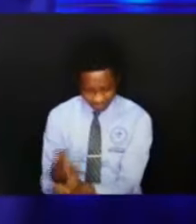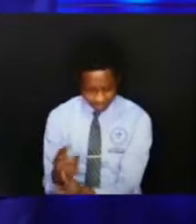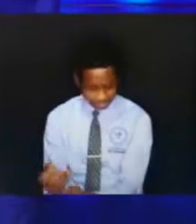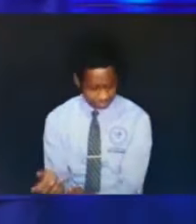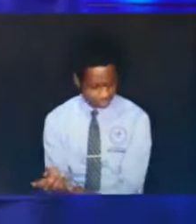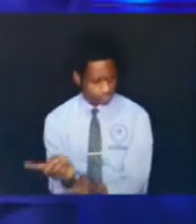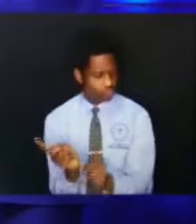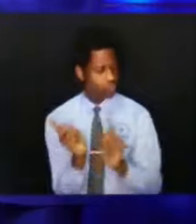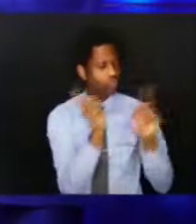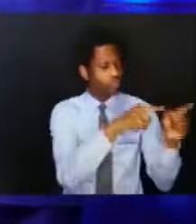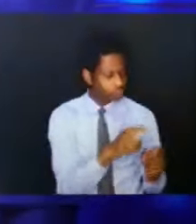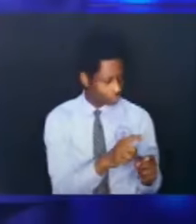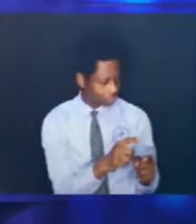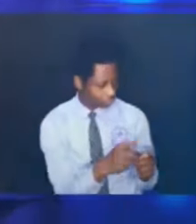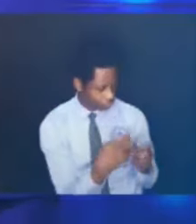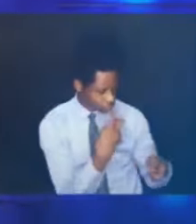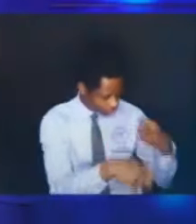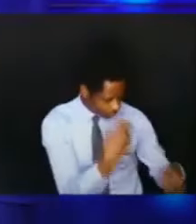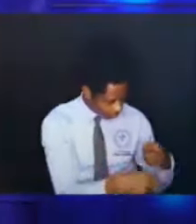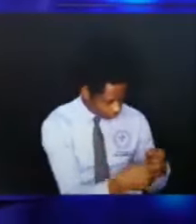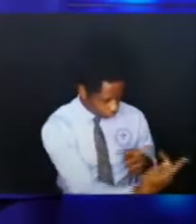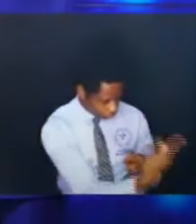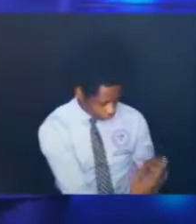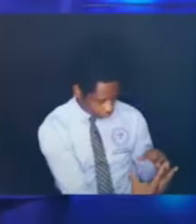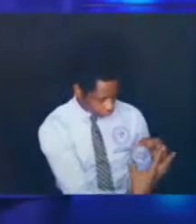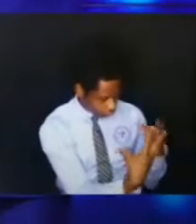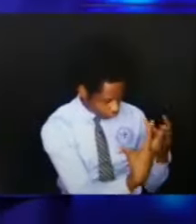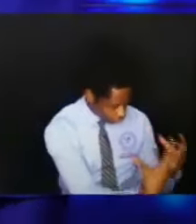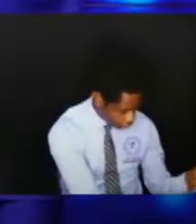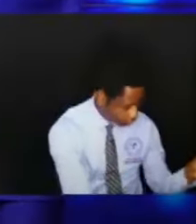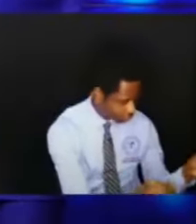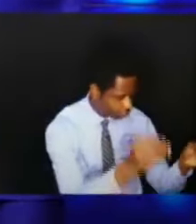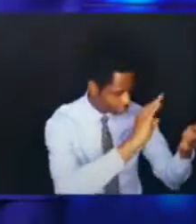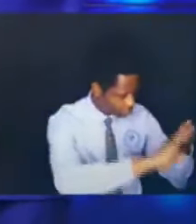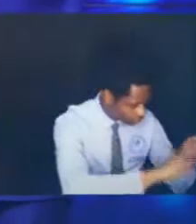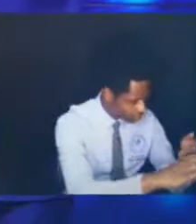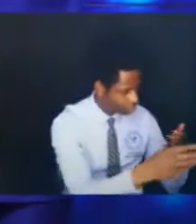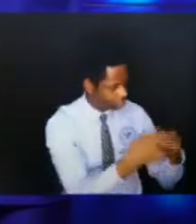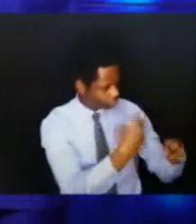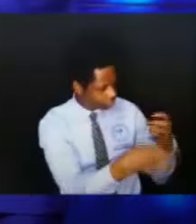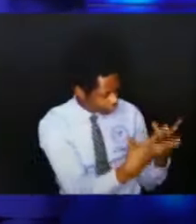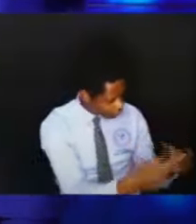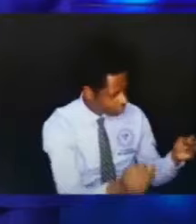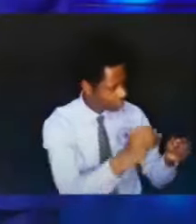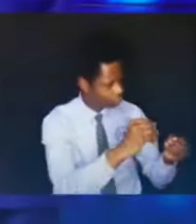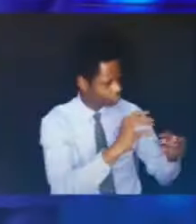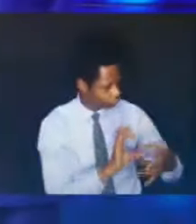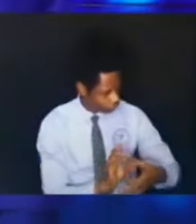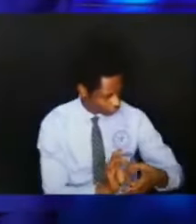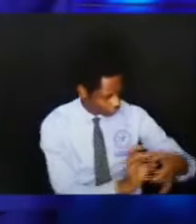be reconciled to them. Then come and offer your gift. Na ko na woni unia ano enko bom